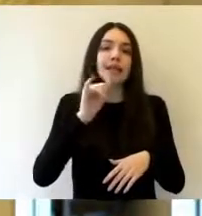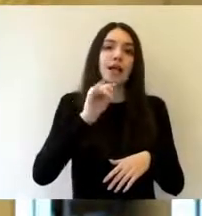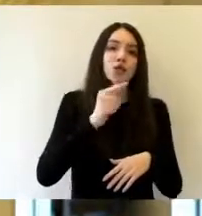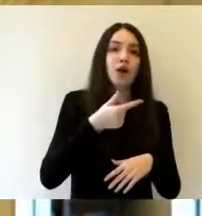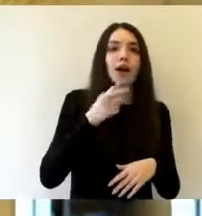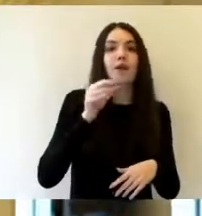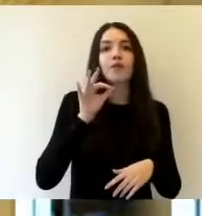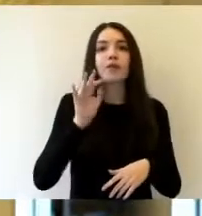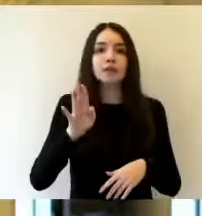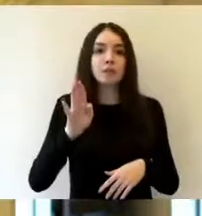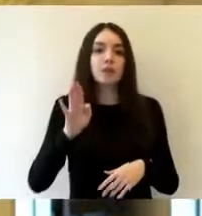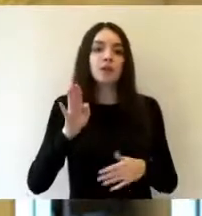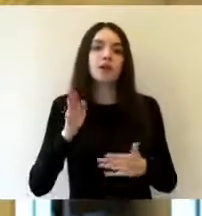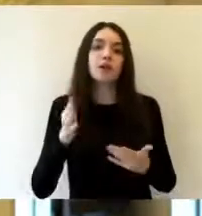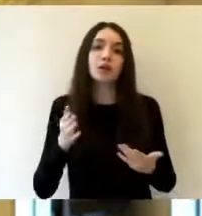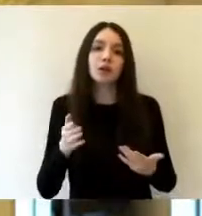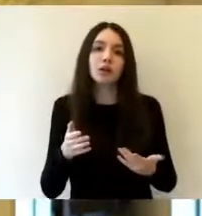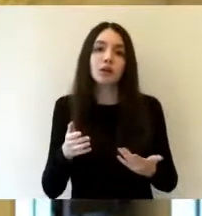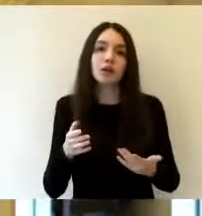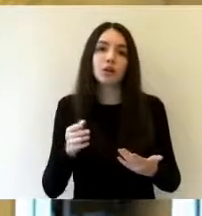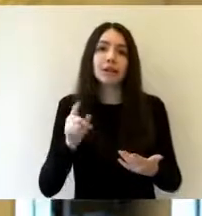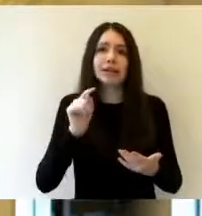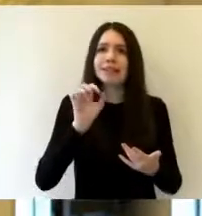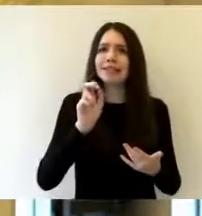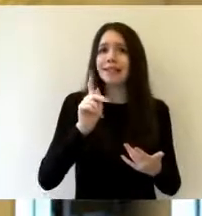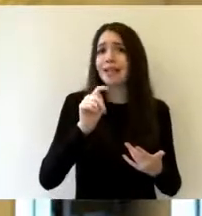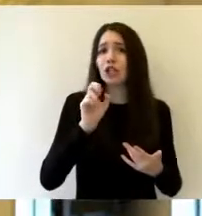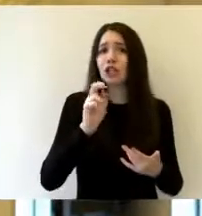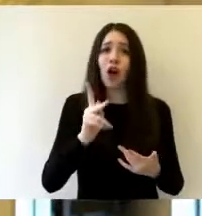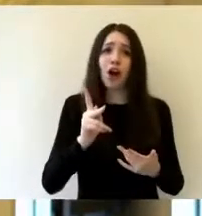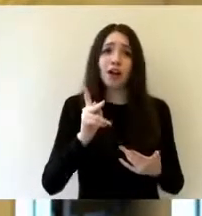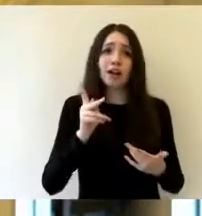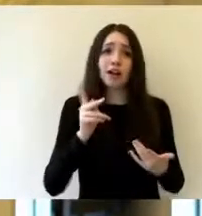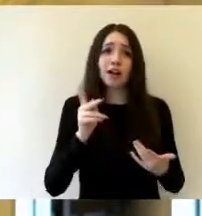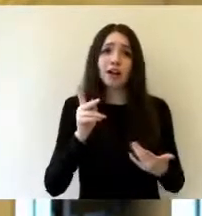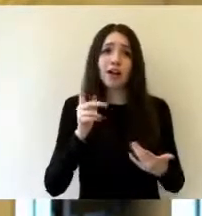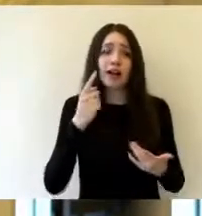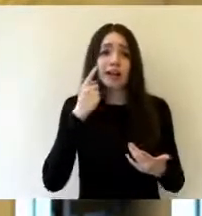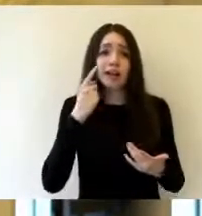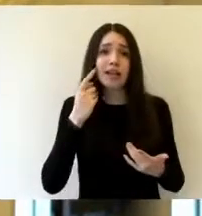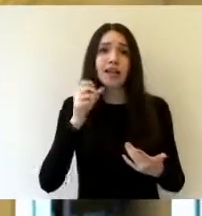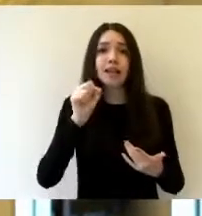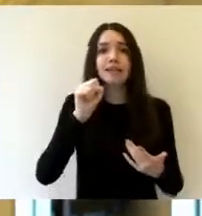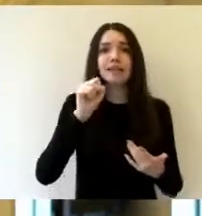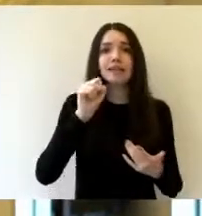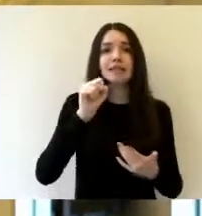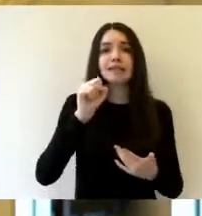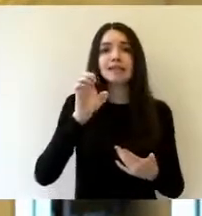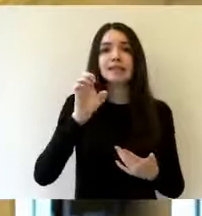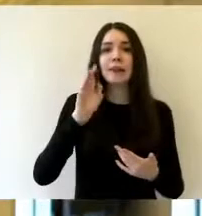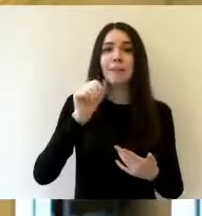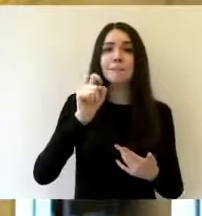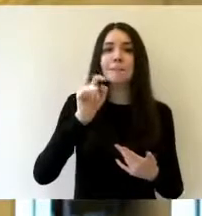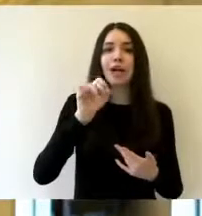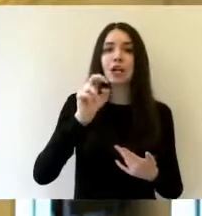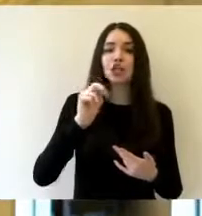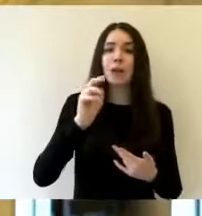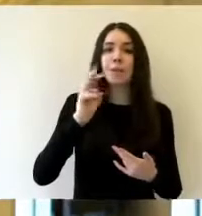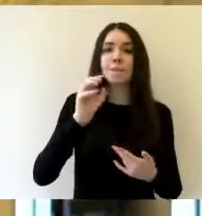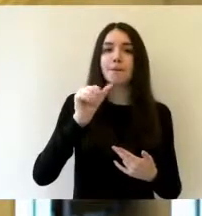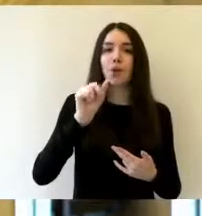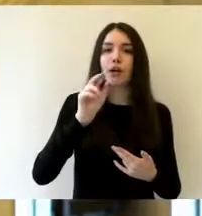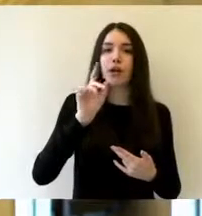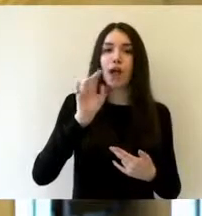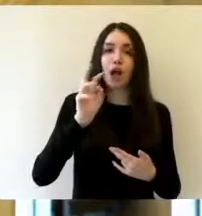and technically TikTok, I think. And that's just me at Sebastian Martorana, which is a mouthful, but it's very